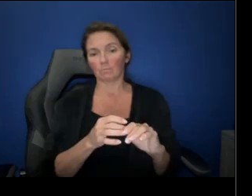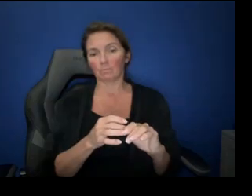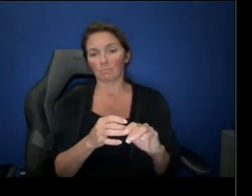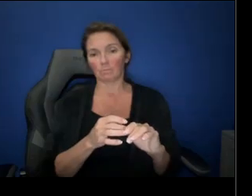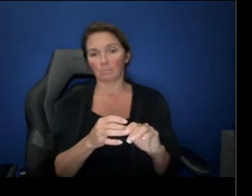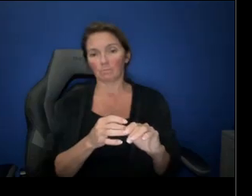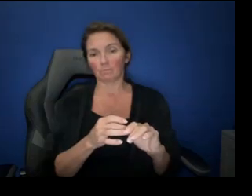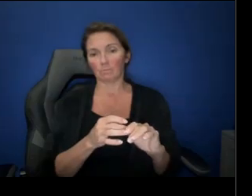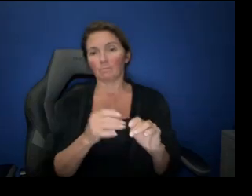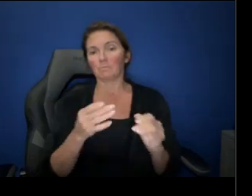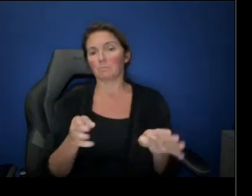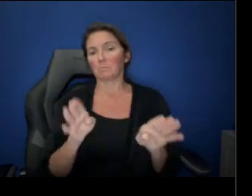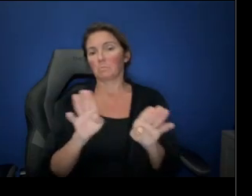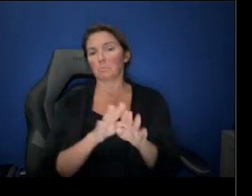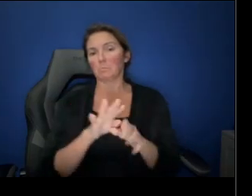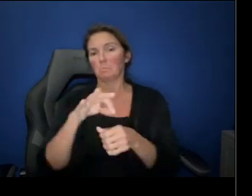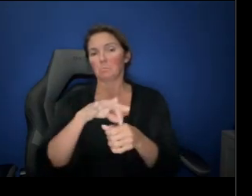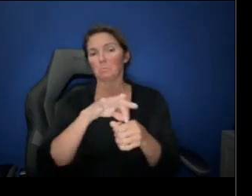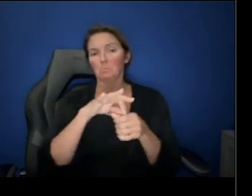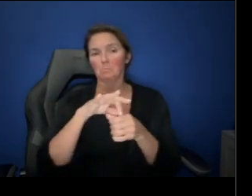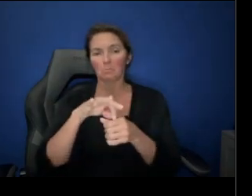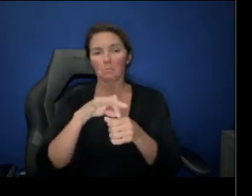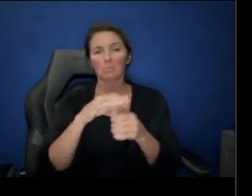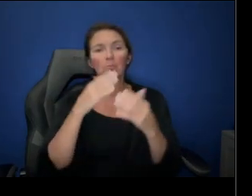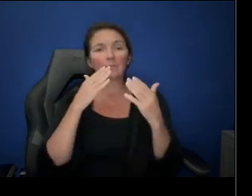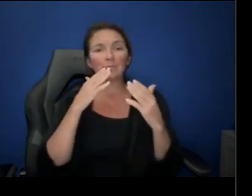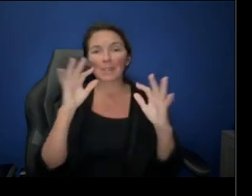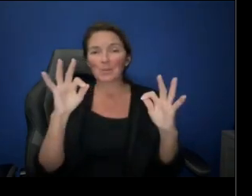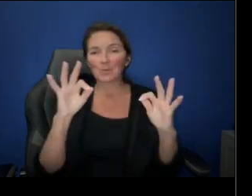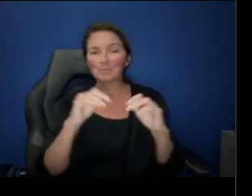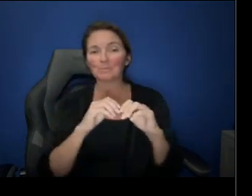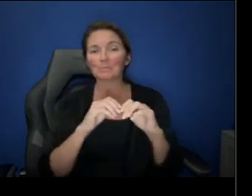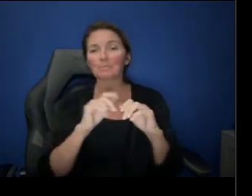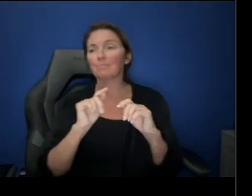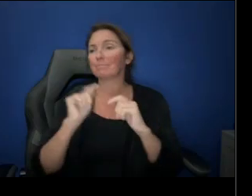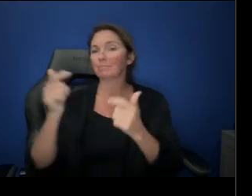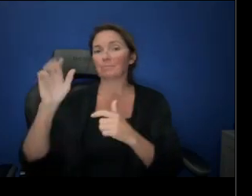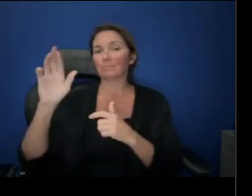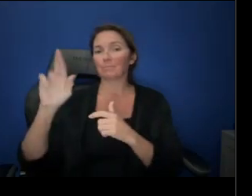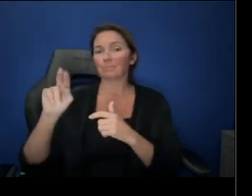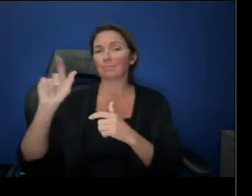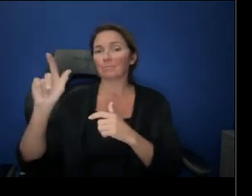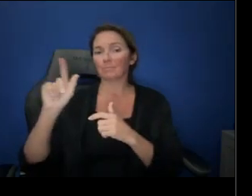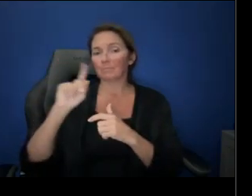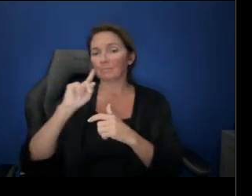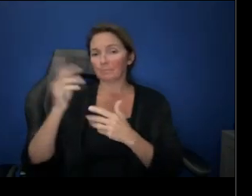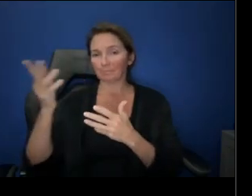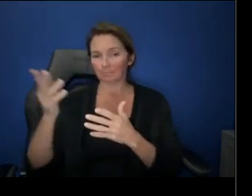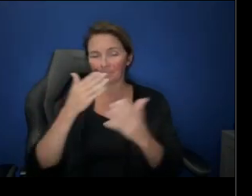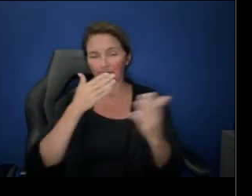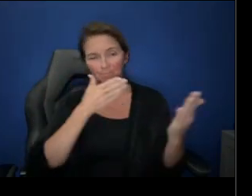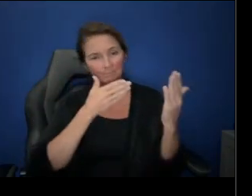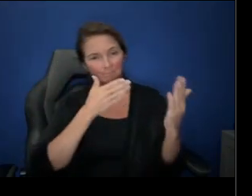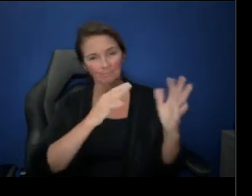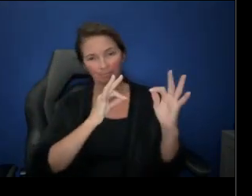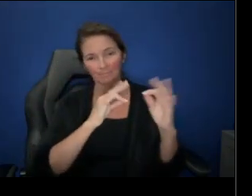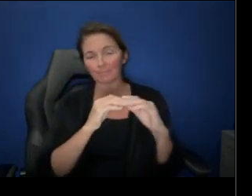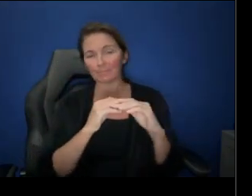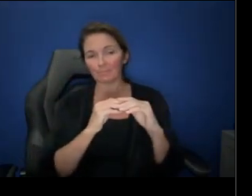All right, go ahead and close this poll. Thank you so much. And back to you, Crystal. Thanks again, Michael.